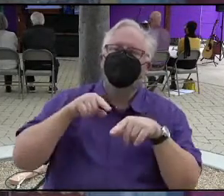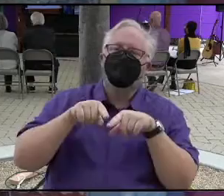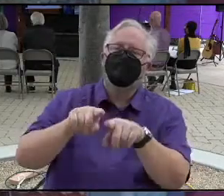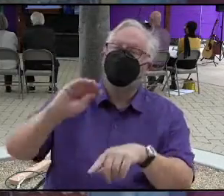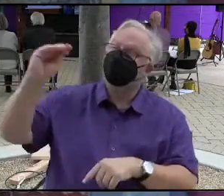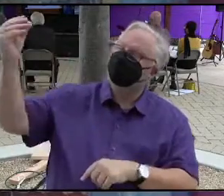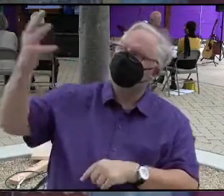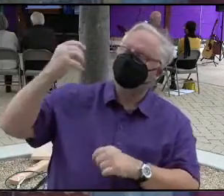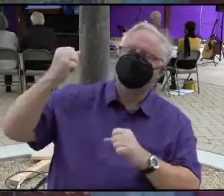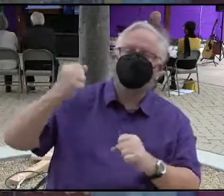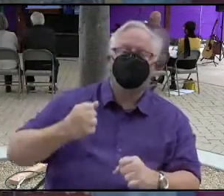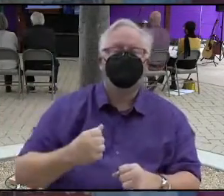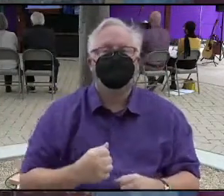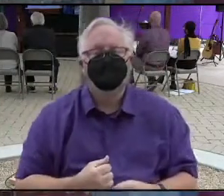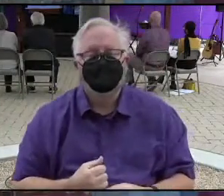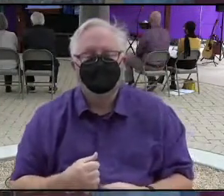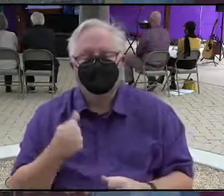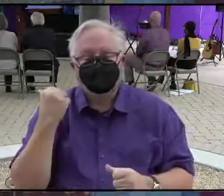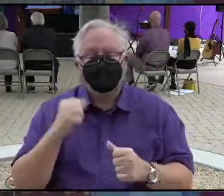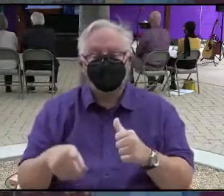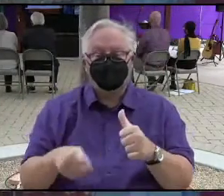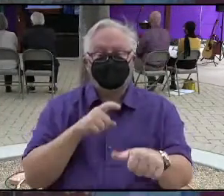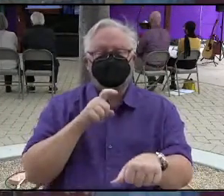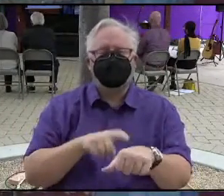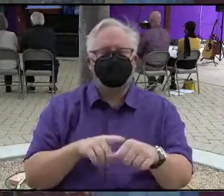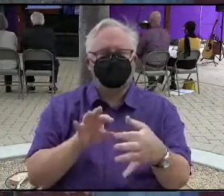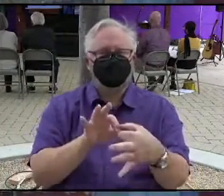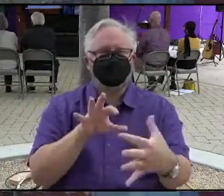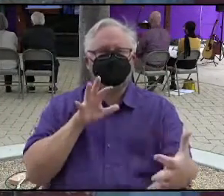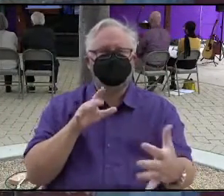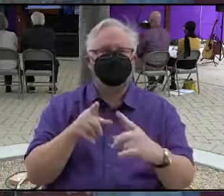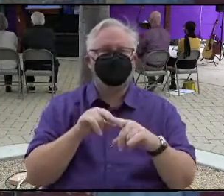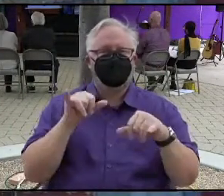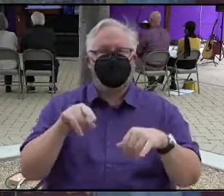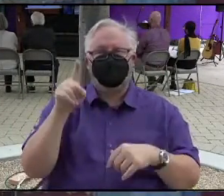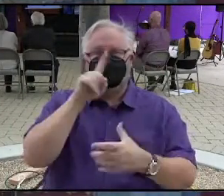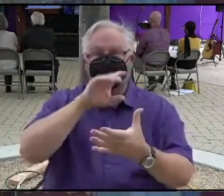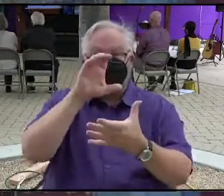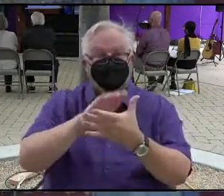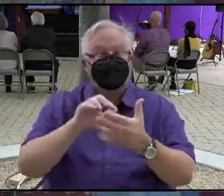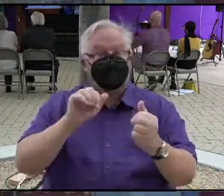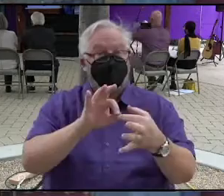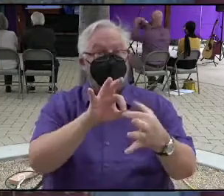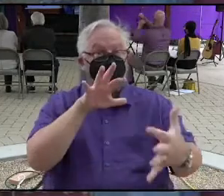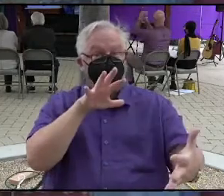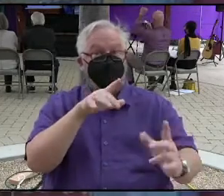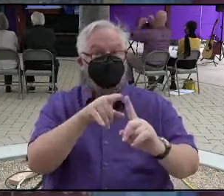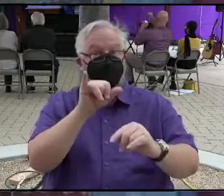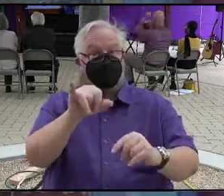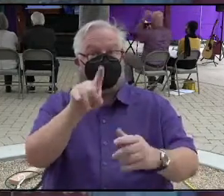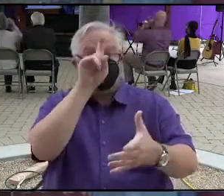remember the first time you shook yourself loose from this myth? Can you shake yourself loose from it right now?